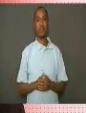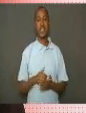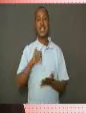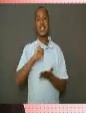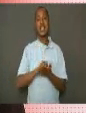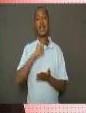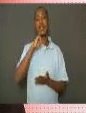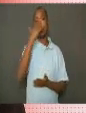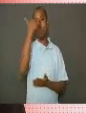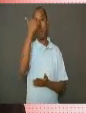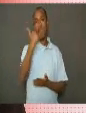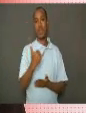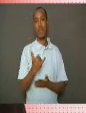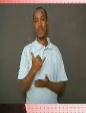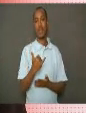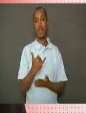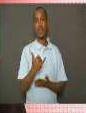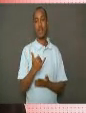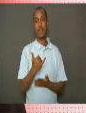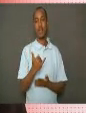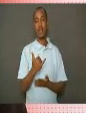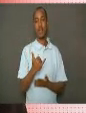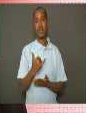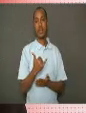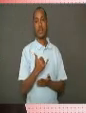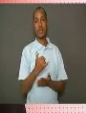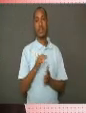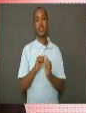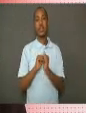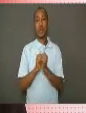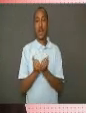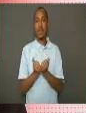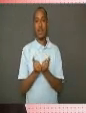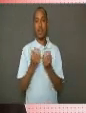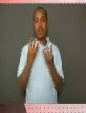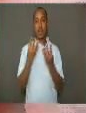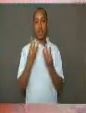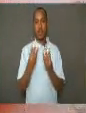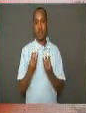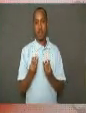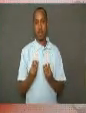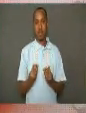That is why we let bread cool down before we eat it.